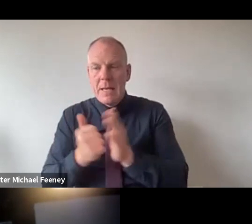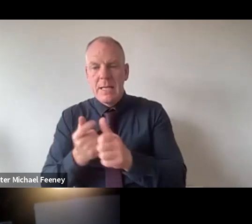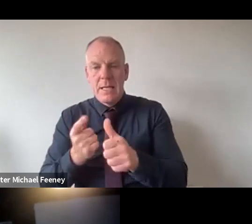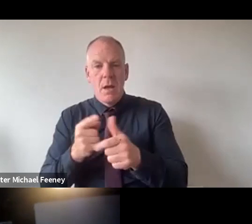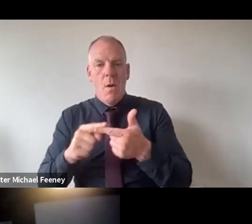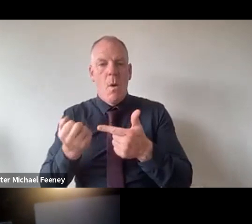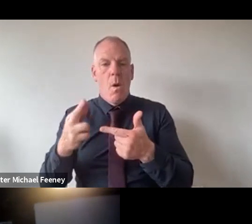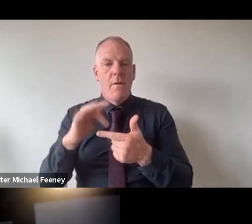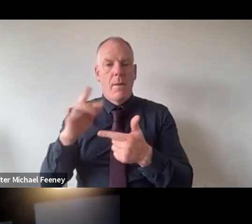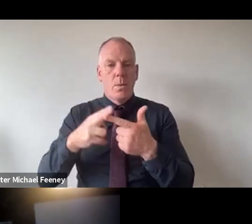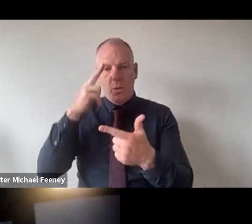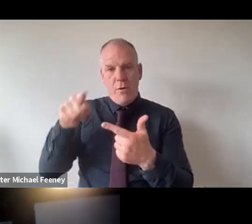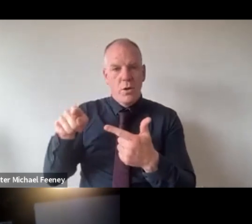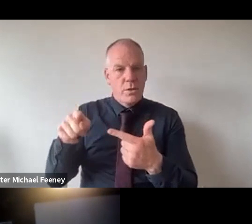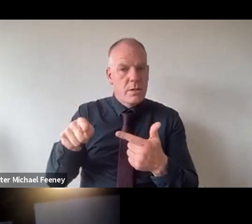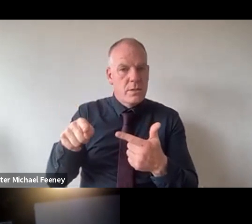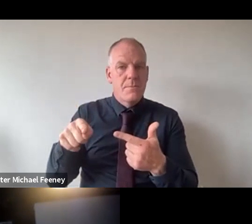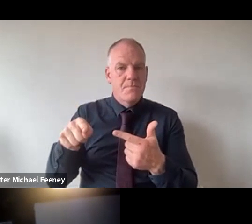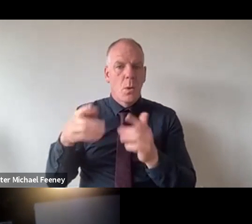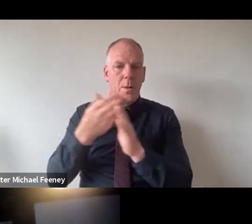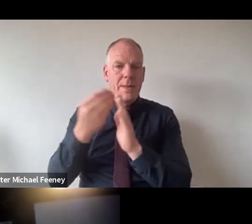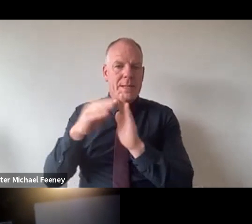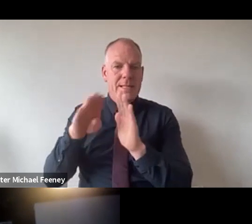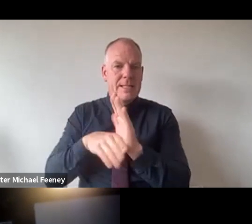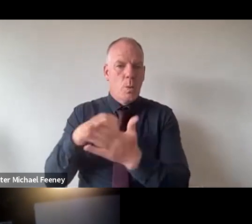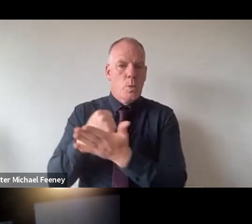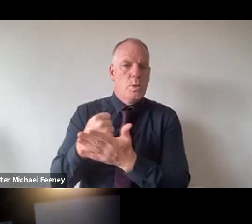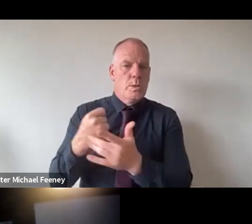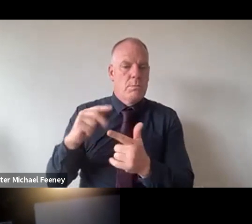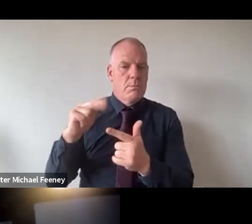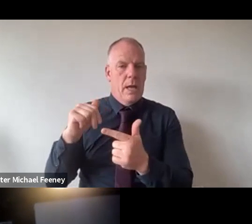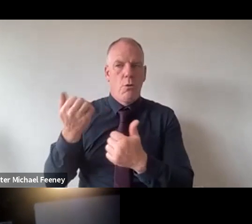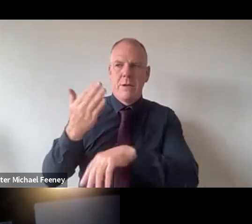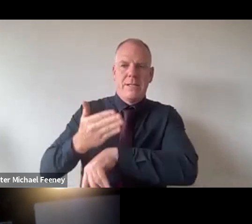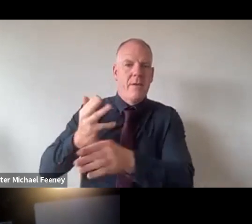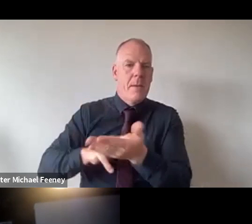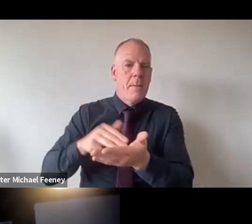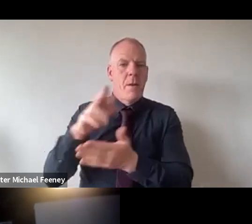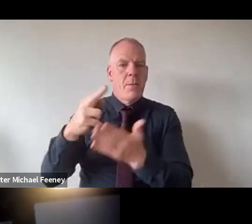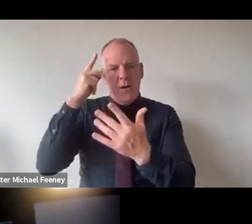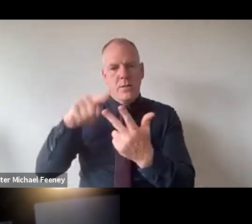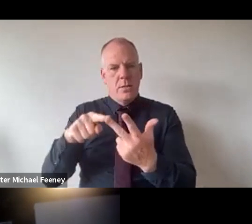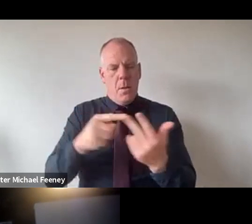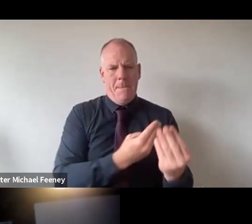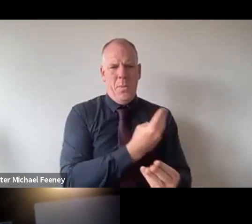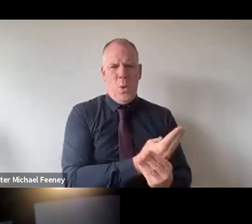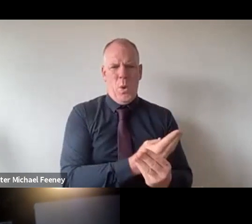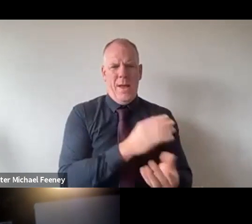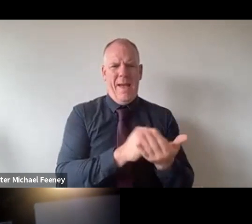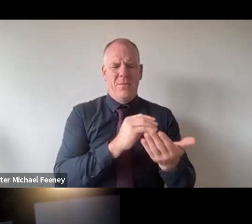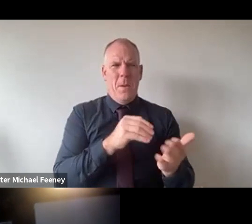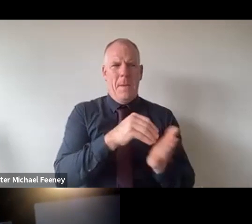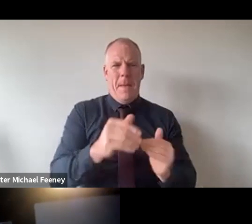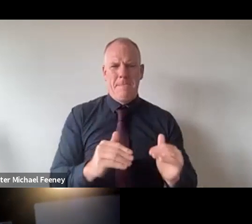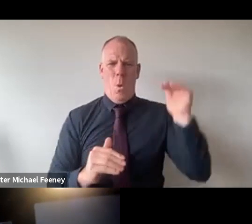in terms of the universities offering those type of discounts, you're a student or an employee. So essentially the poorest are paying the highest.